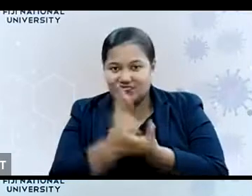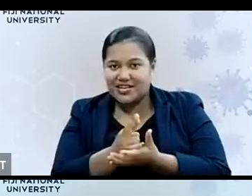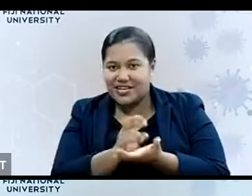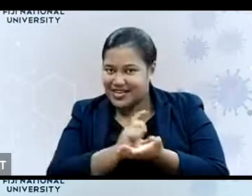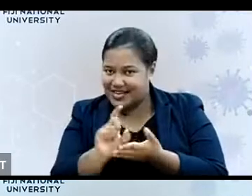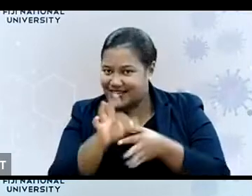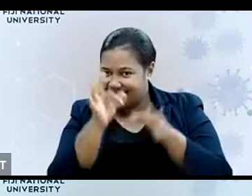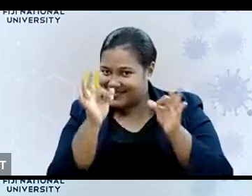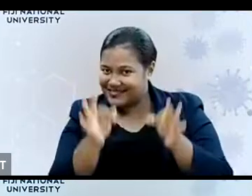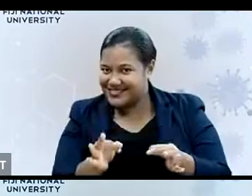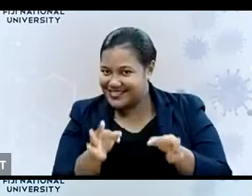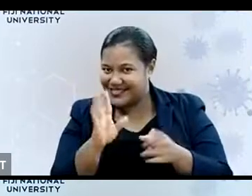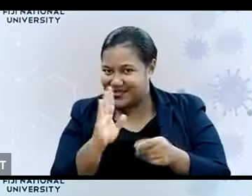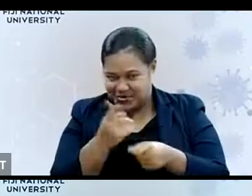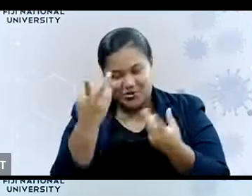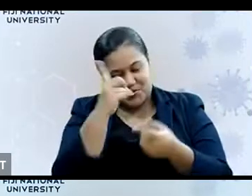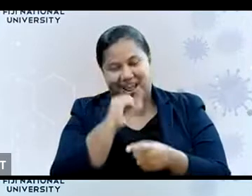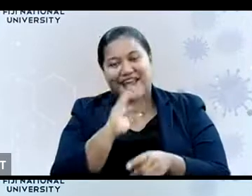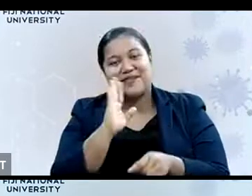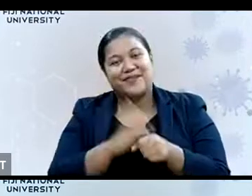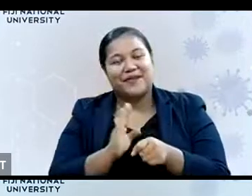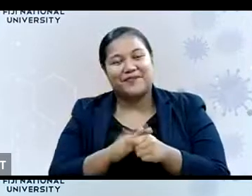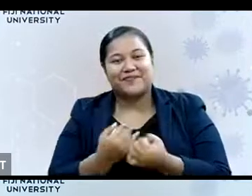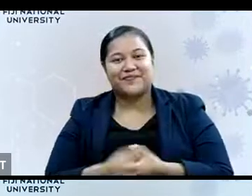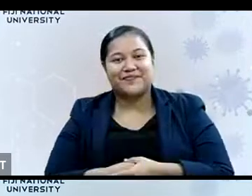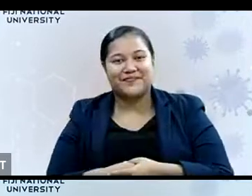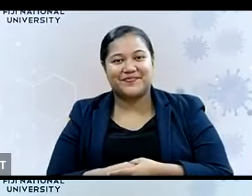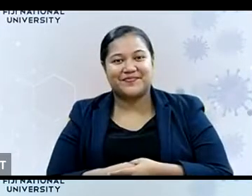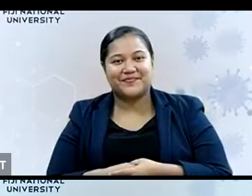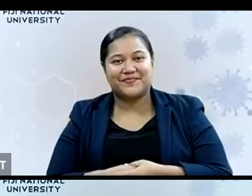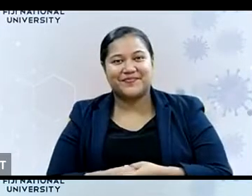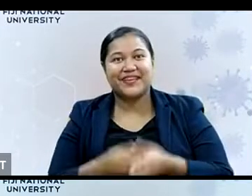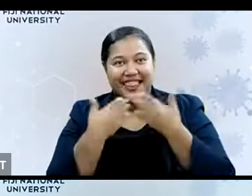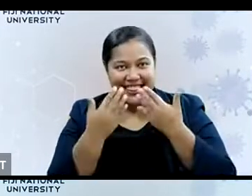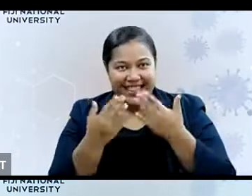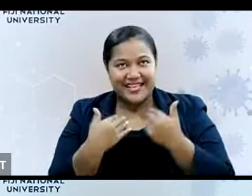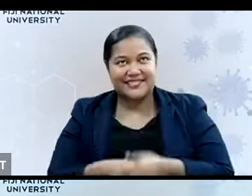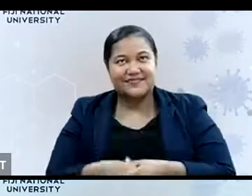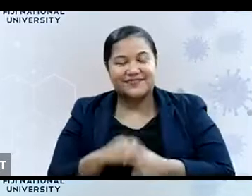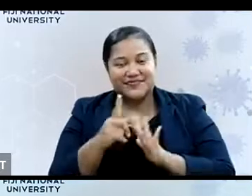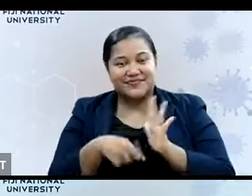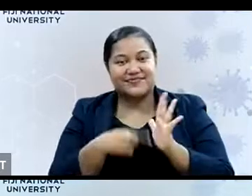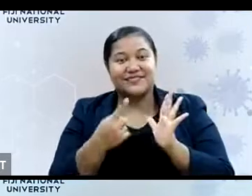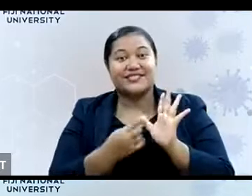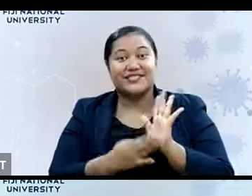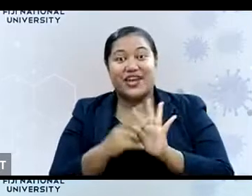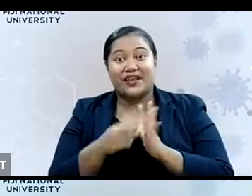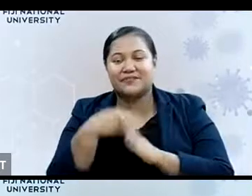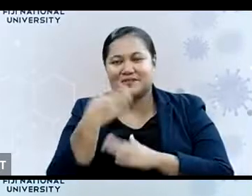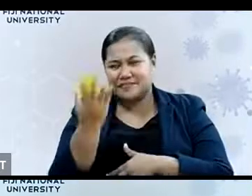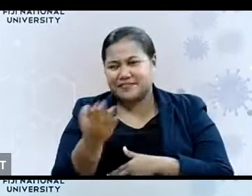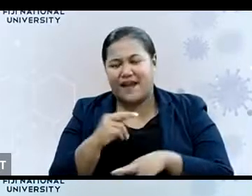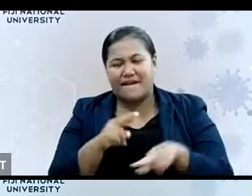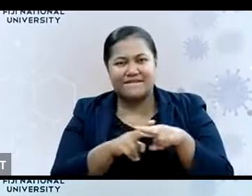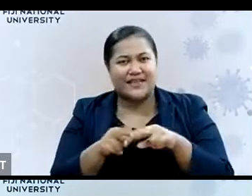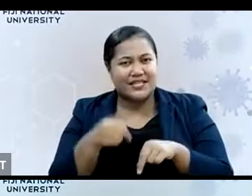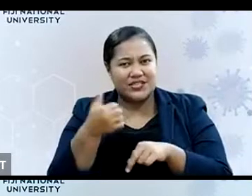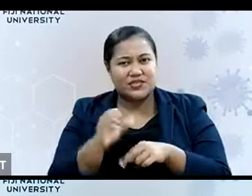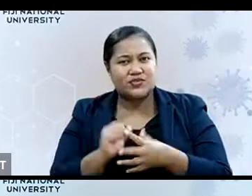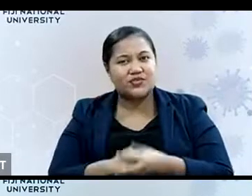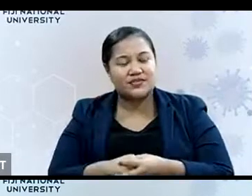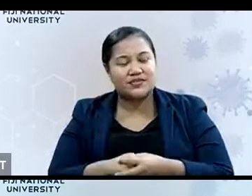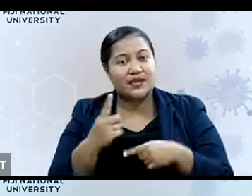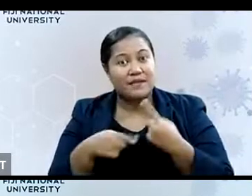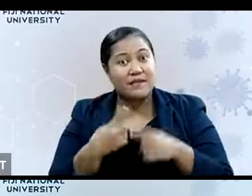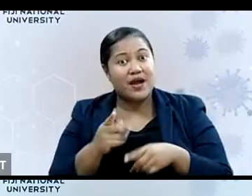to make. Thanks, Donald. Thanks, Peter. That's very clear. James, over to you. Fiji uses, so in regards